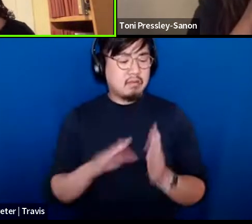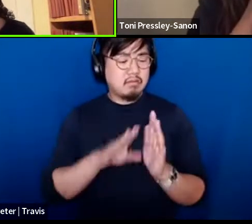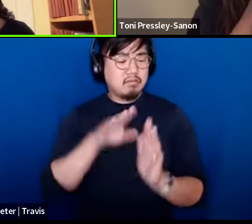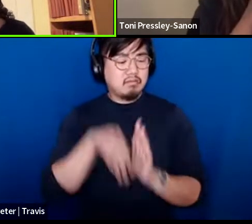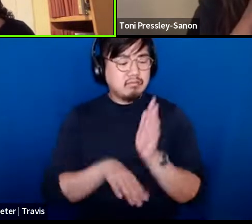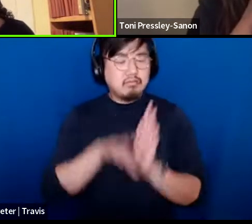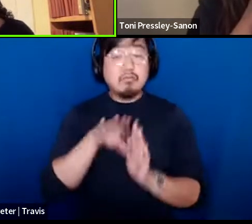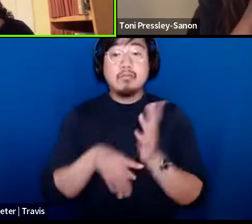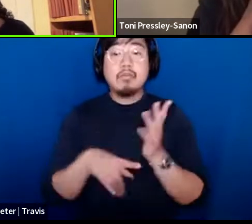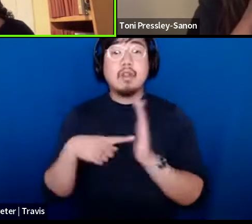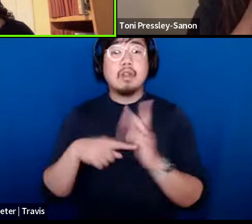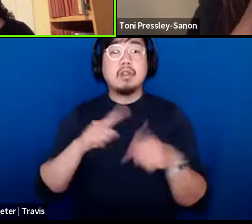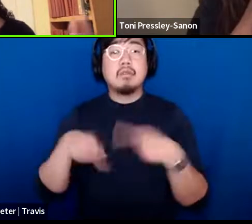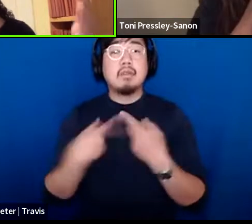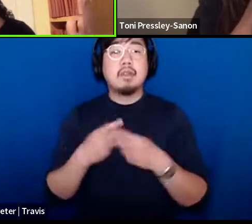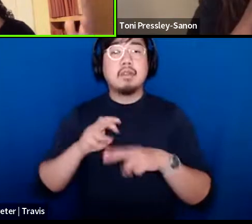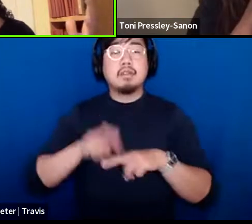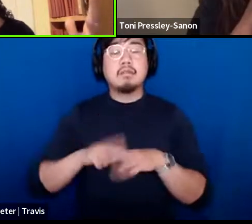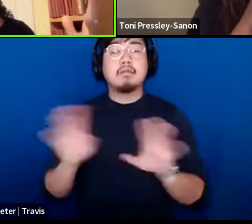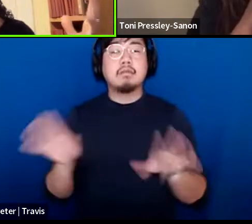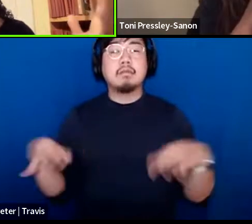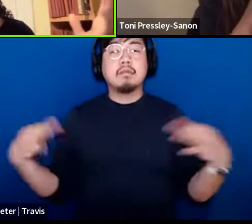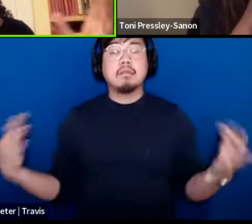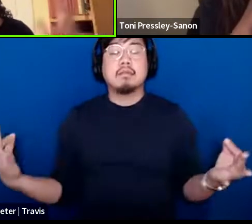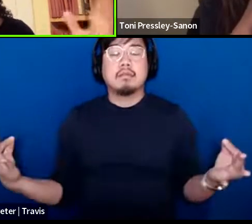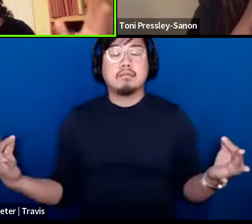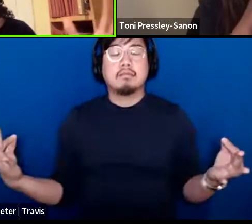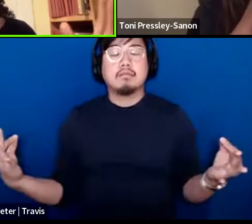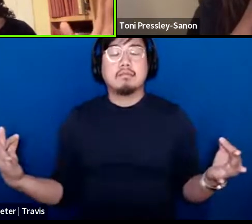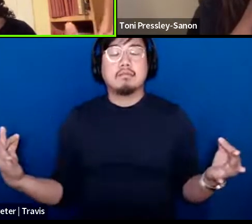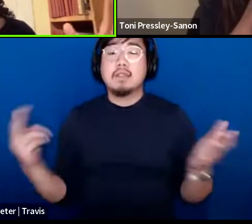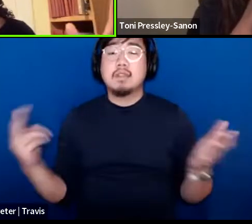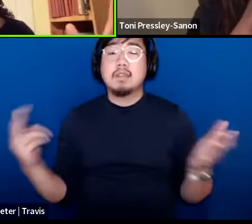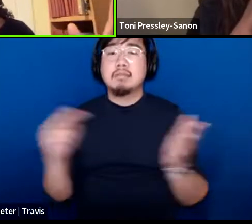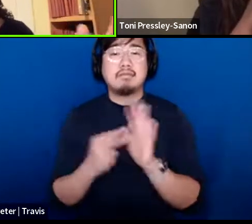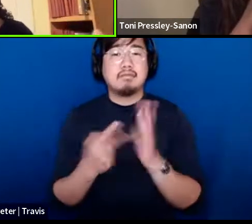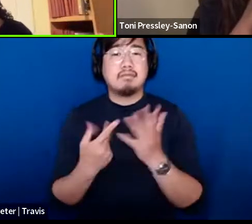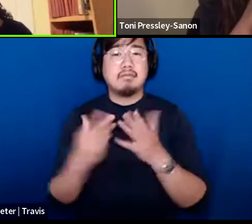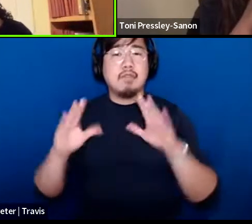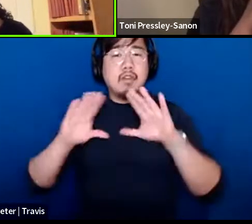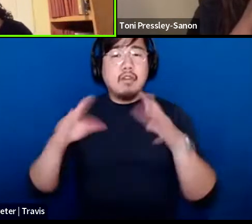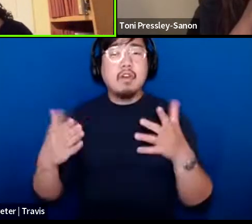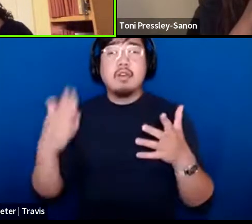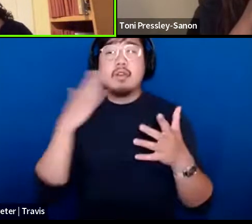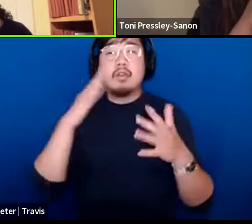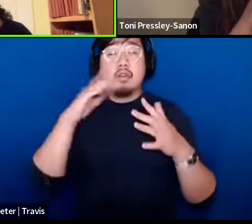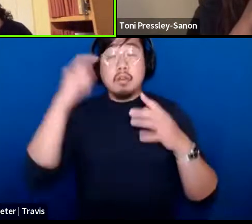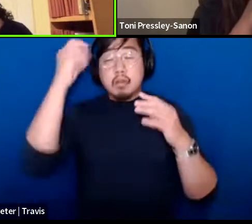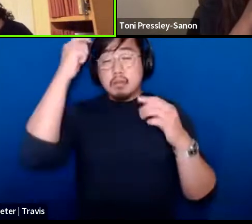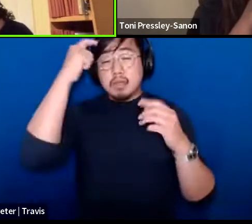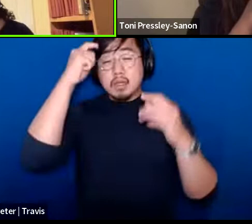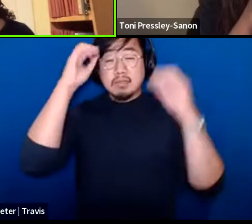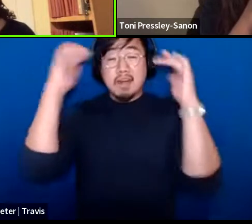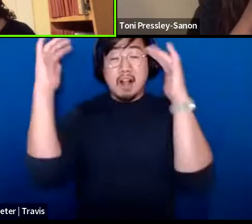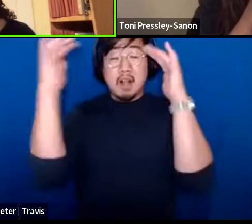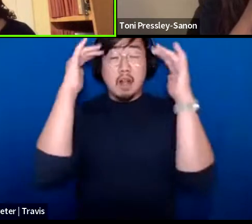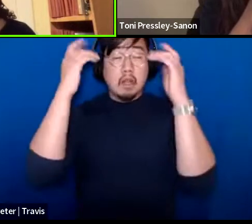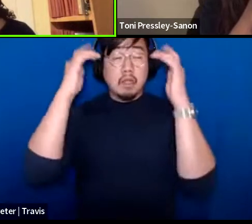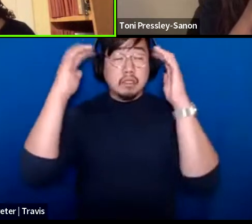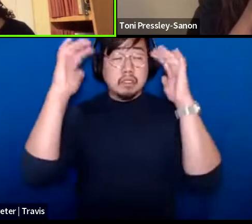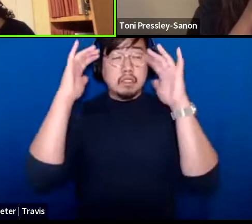meditation, instead of being so focused on the chaos of the mind, there's a practice of